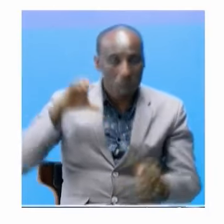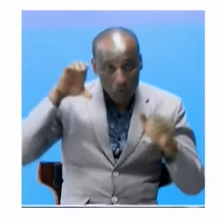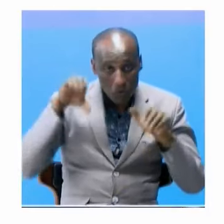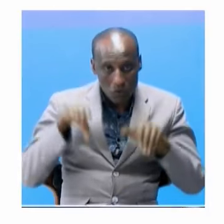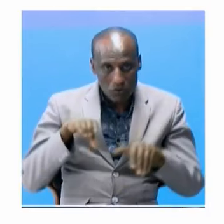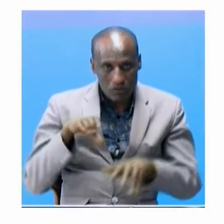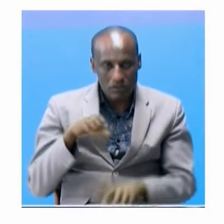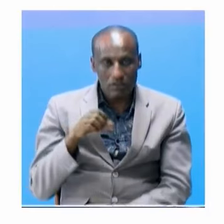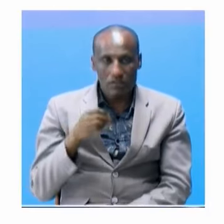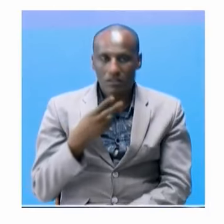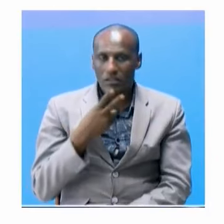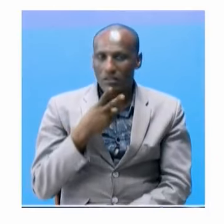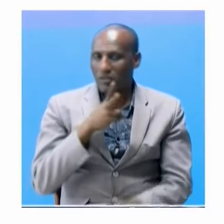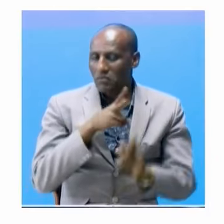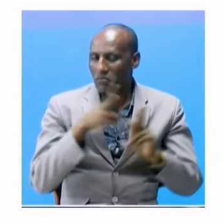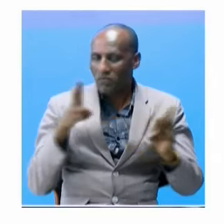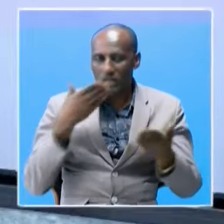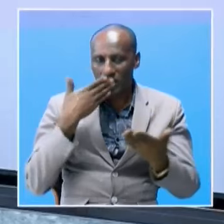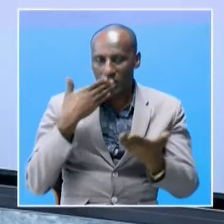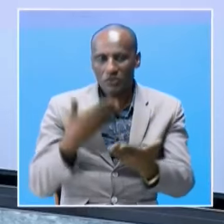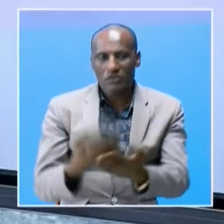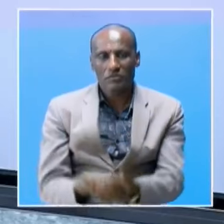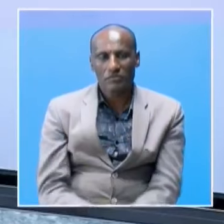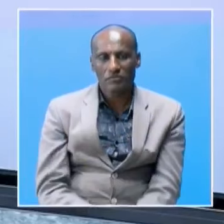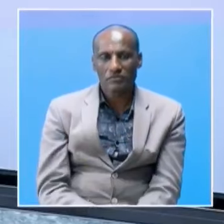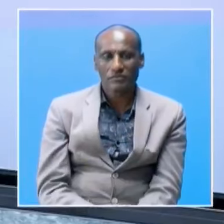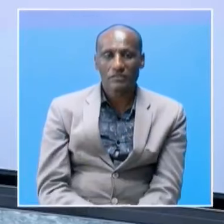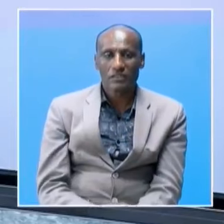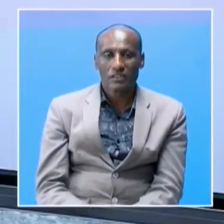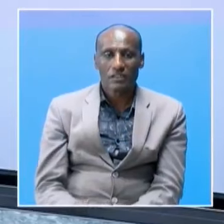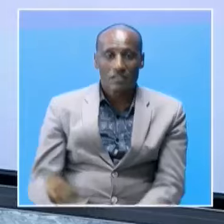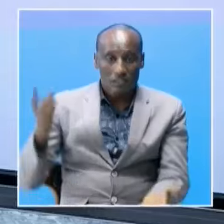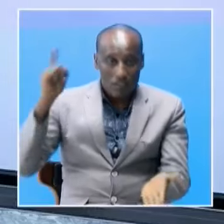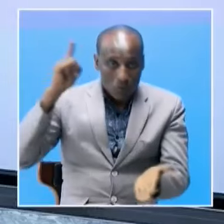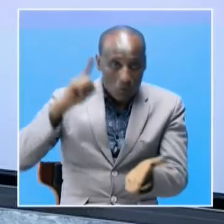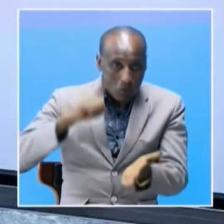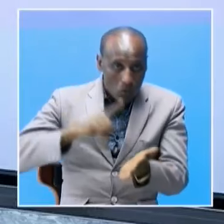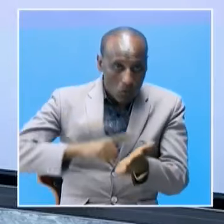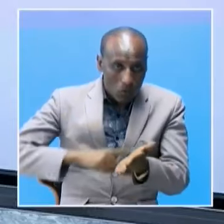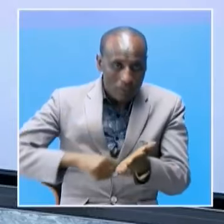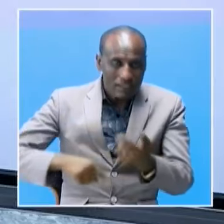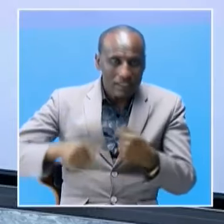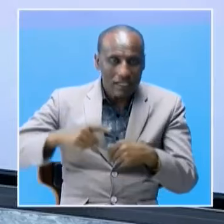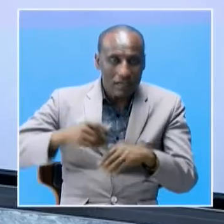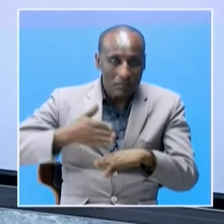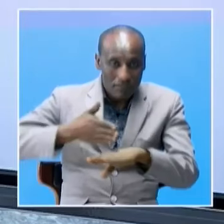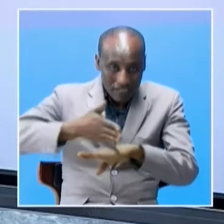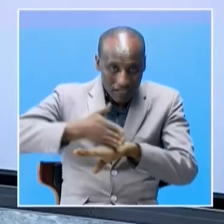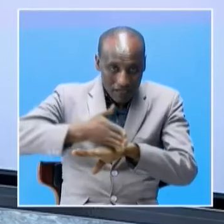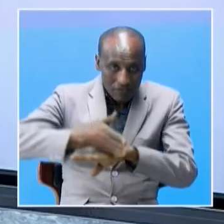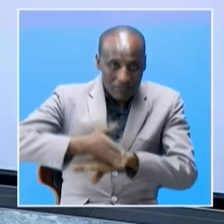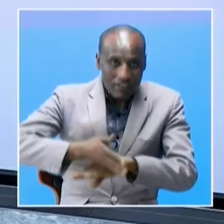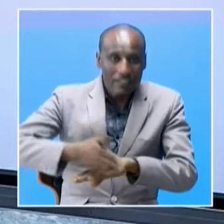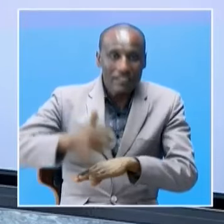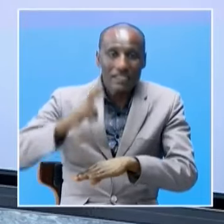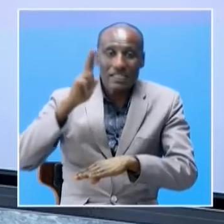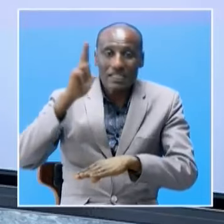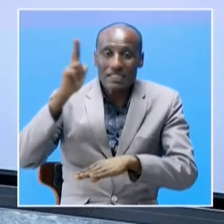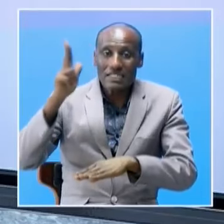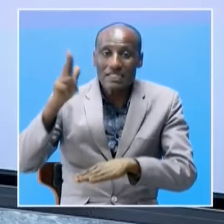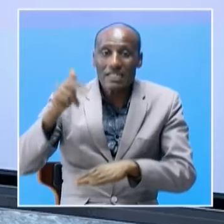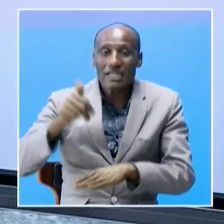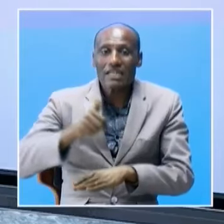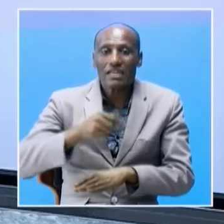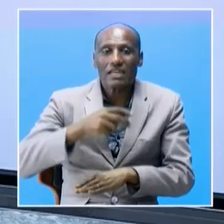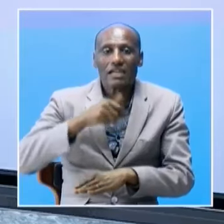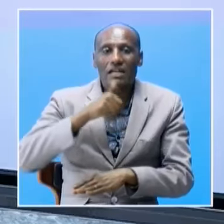good. Then, what comes after these three verbs or these three auxiliaries is, let's see. The first